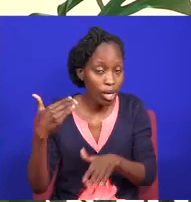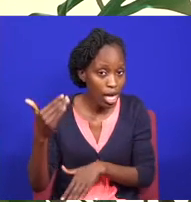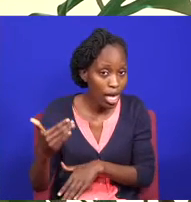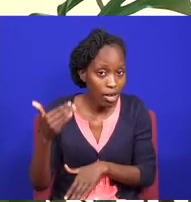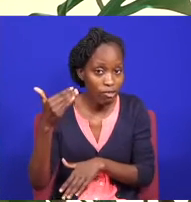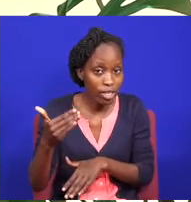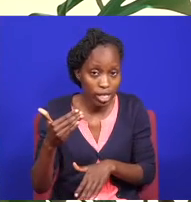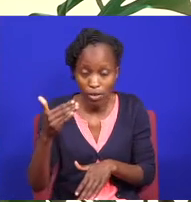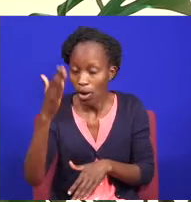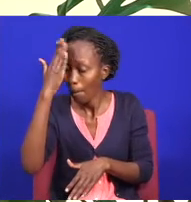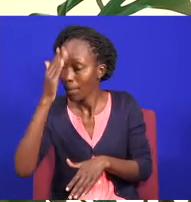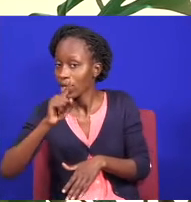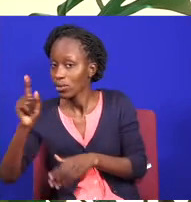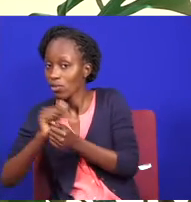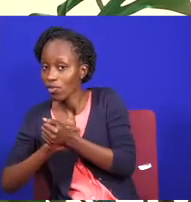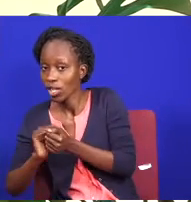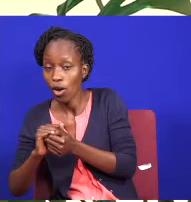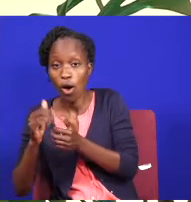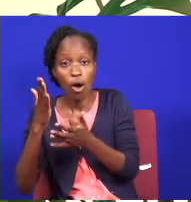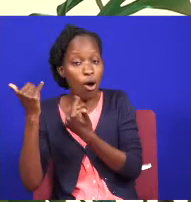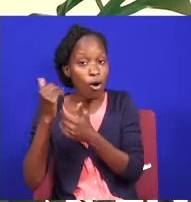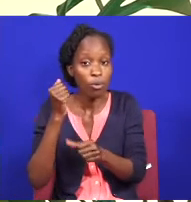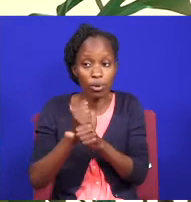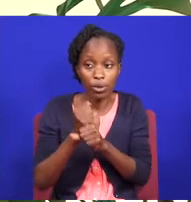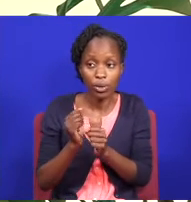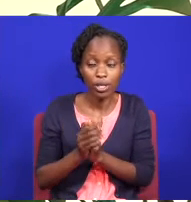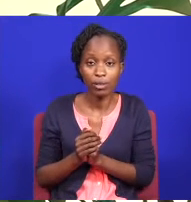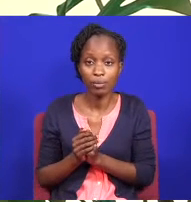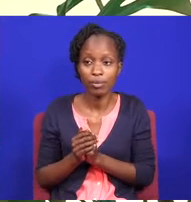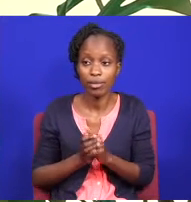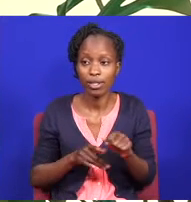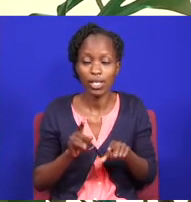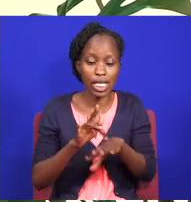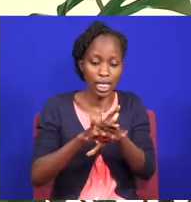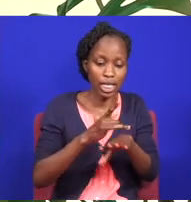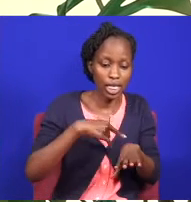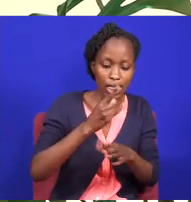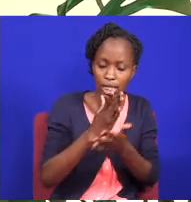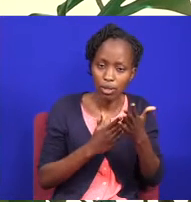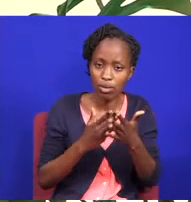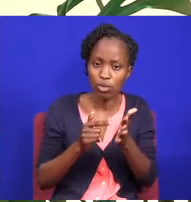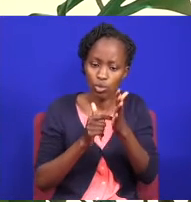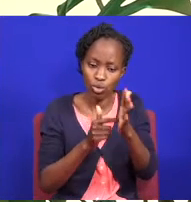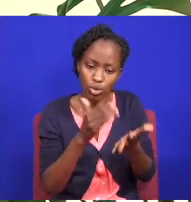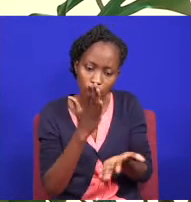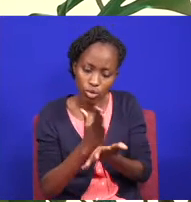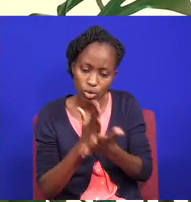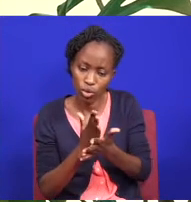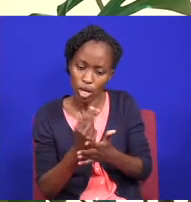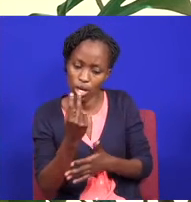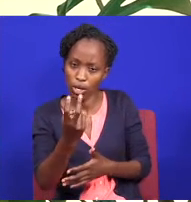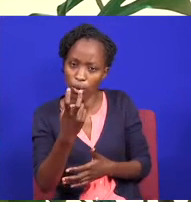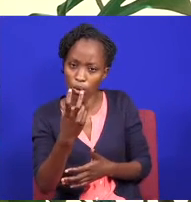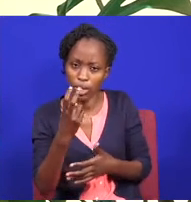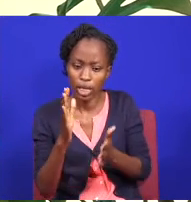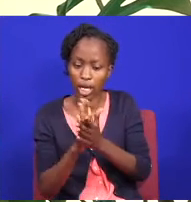Monday to Friday. I hope you are doing it. Kindly do it and send us something to tell us that you are following and that you are doing